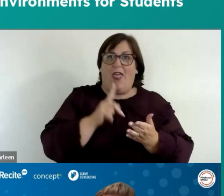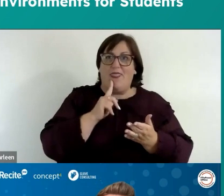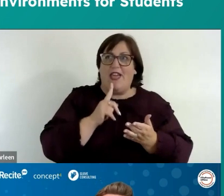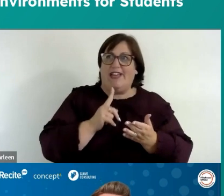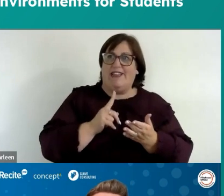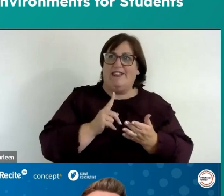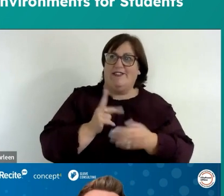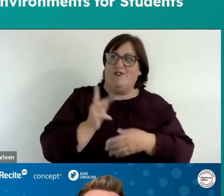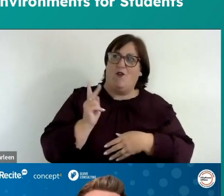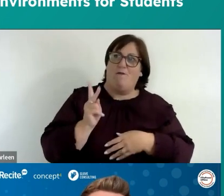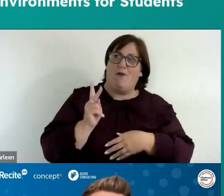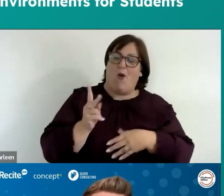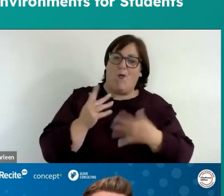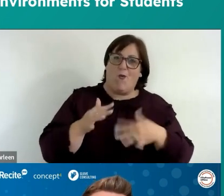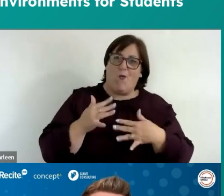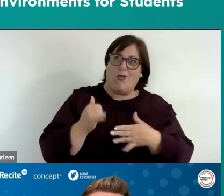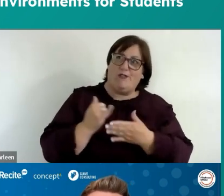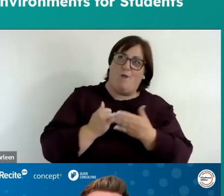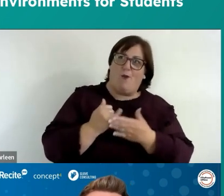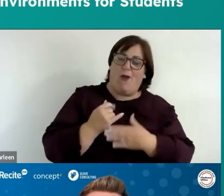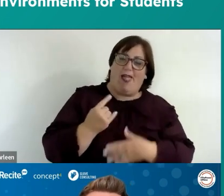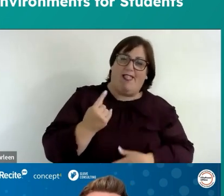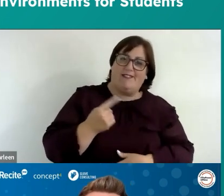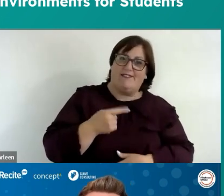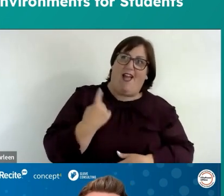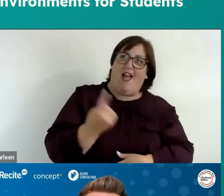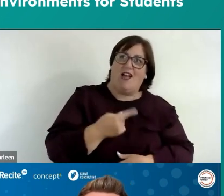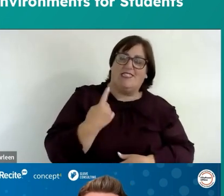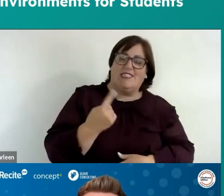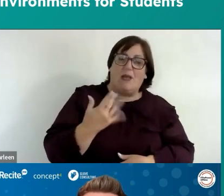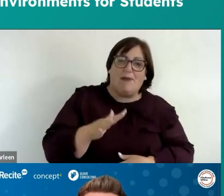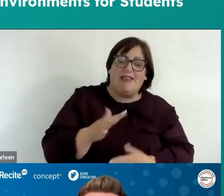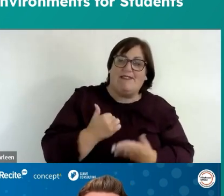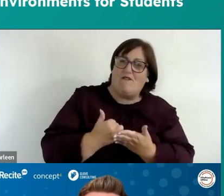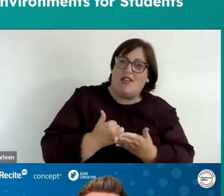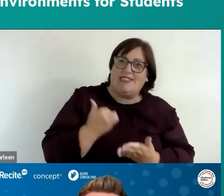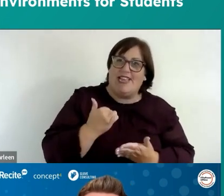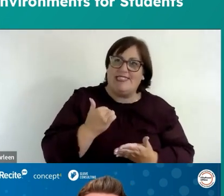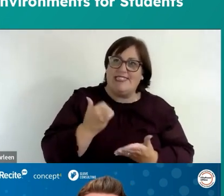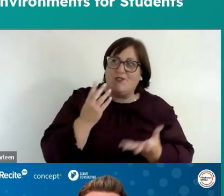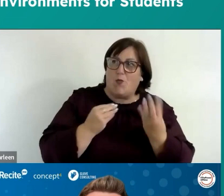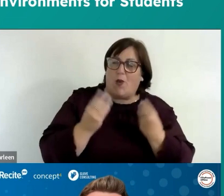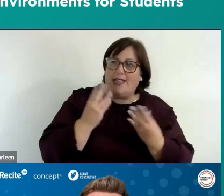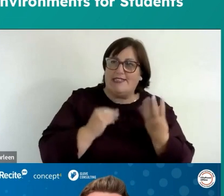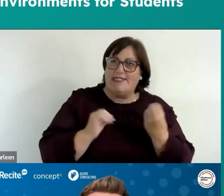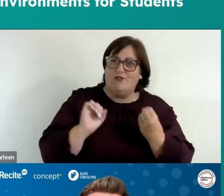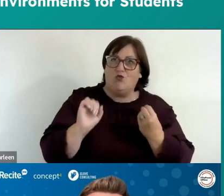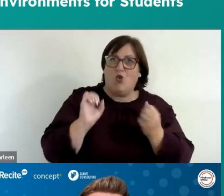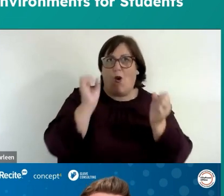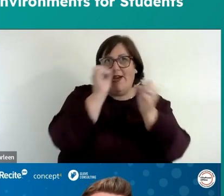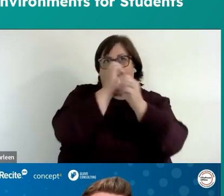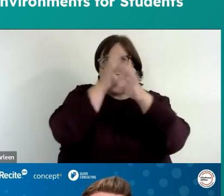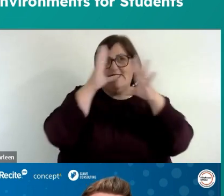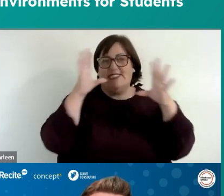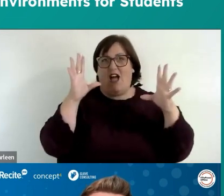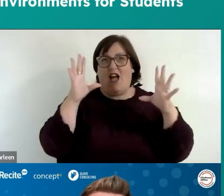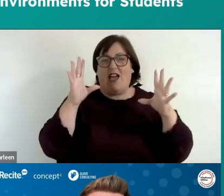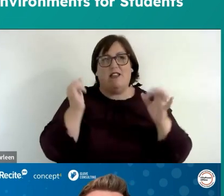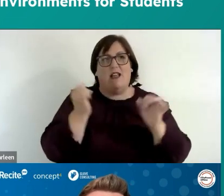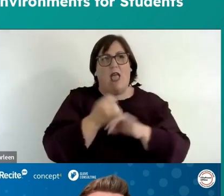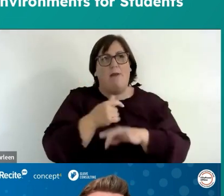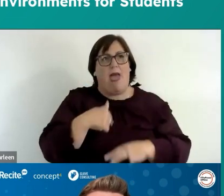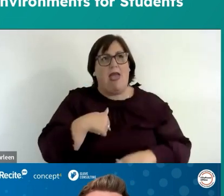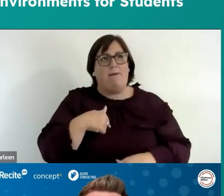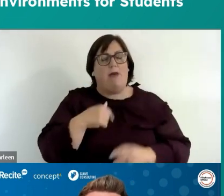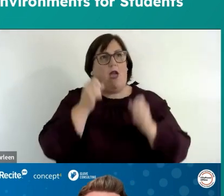communications point of view. It's been fantastic to hear some of them insights and information. it's opened my eyes, especially as well with a